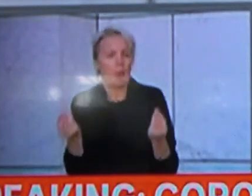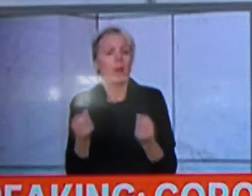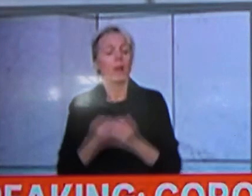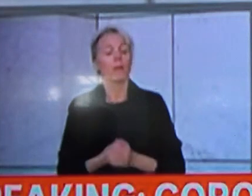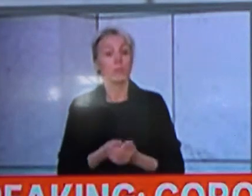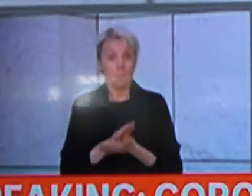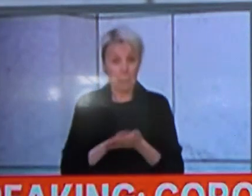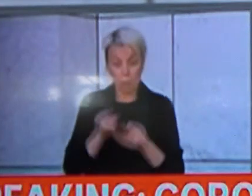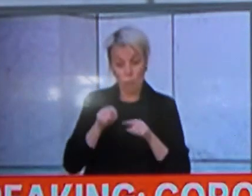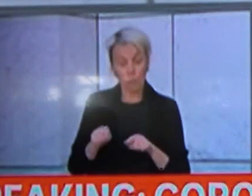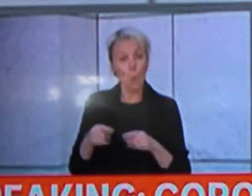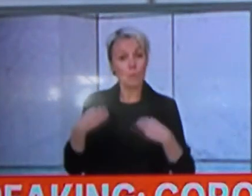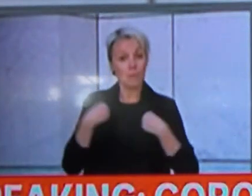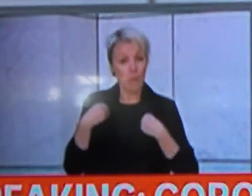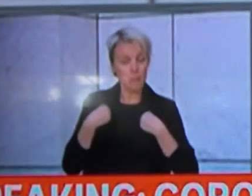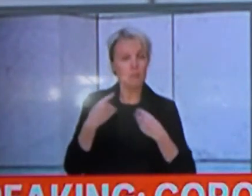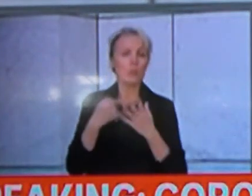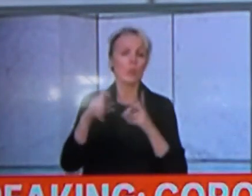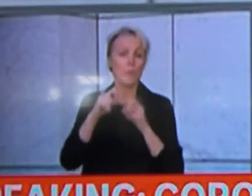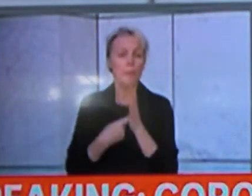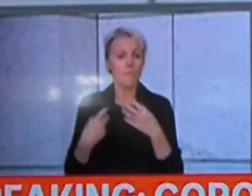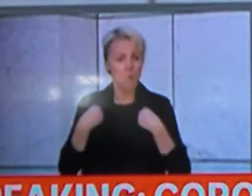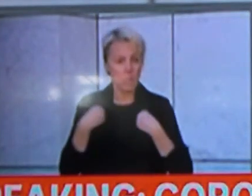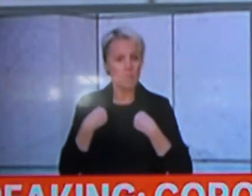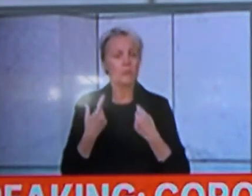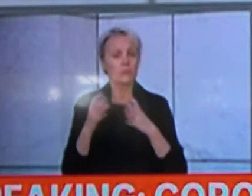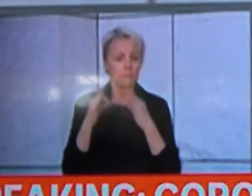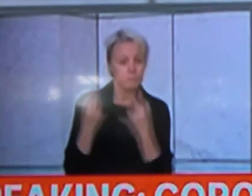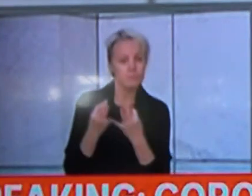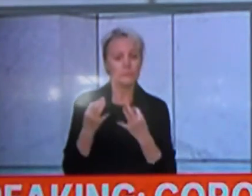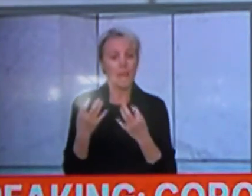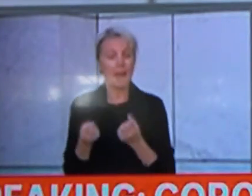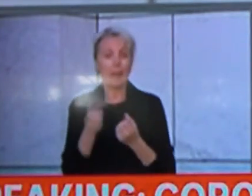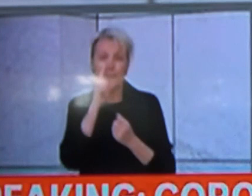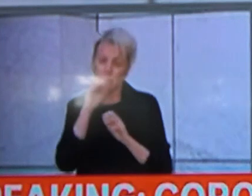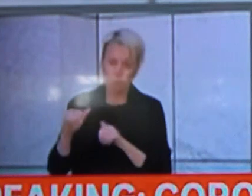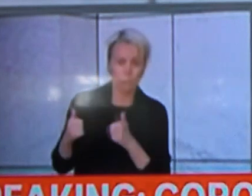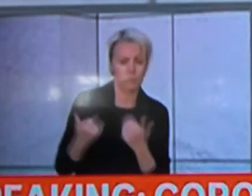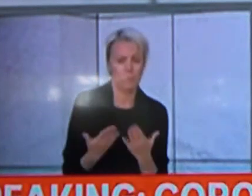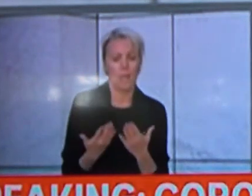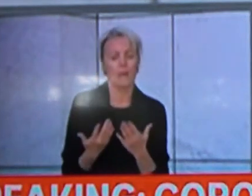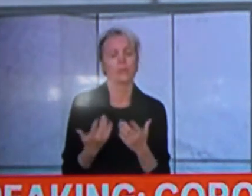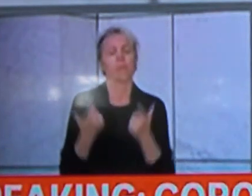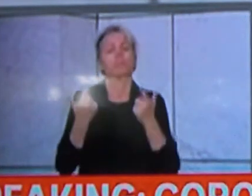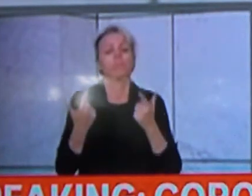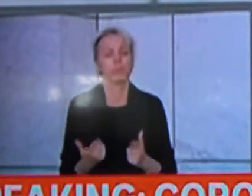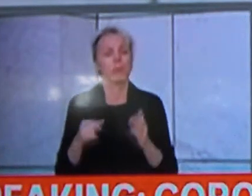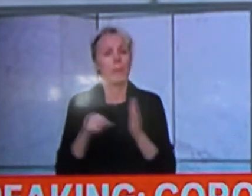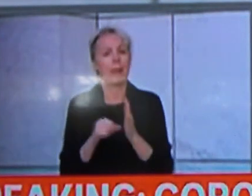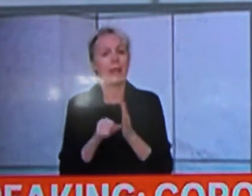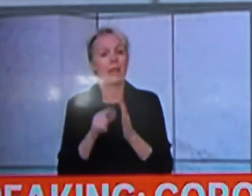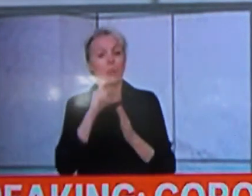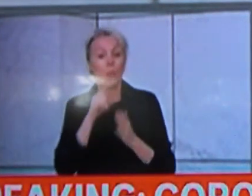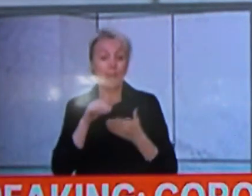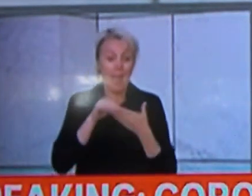have the ability to provide what Treasury estimate to be about a $27 billion injection into the economy. What we're talking